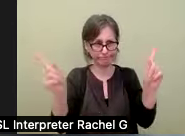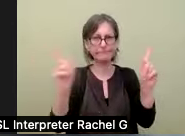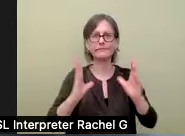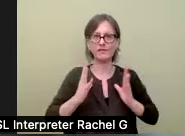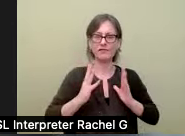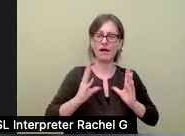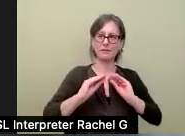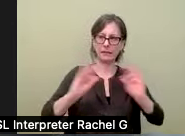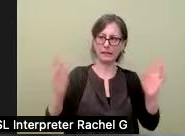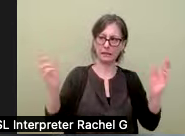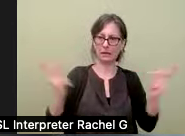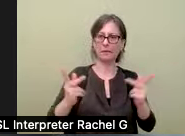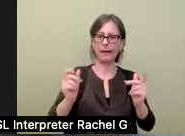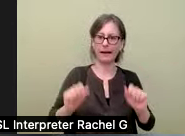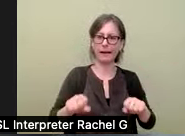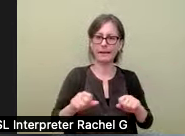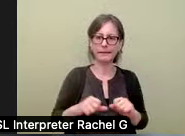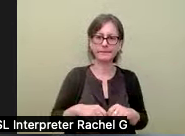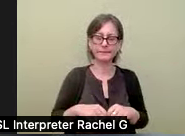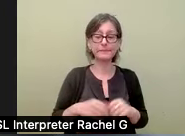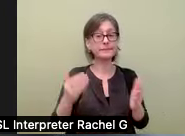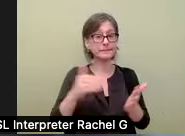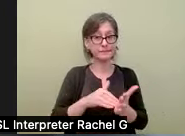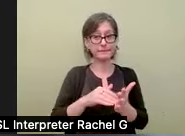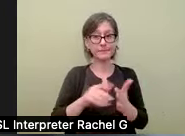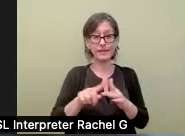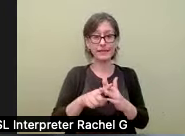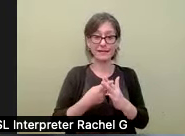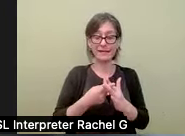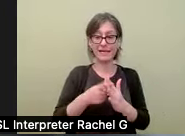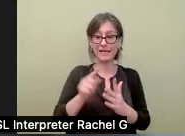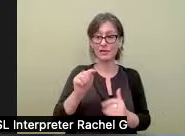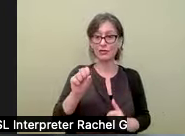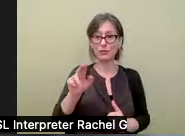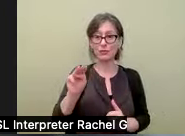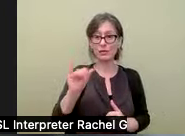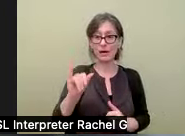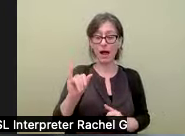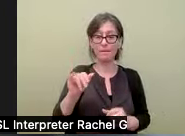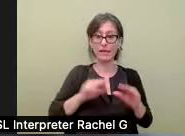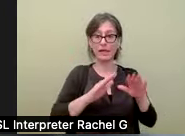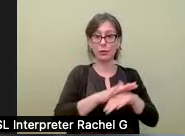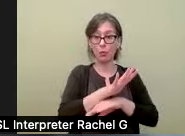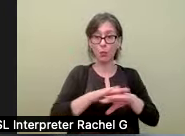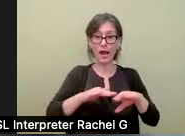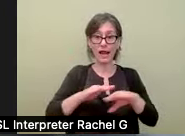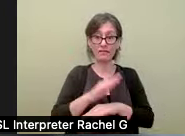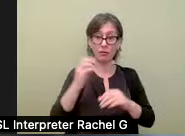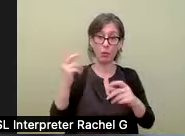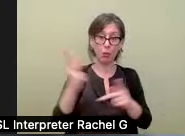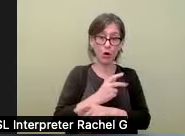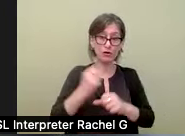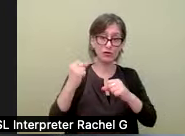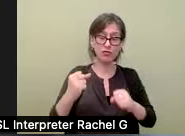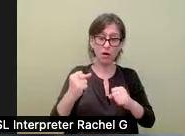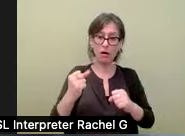to return to the area. And again, the initial tsunami waves may not be the strongest waves. It may be several hours